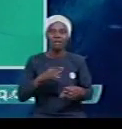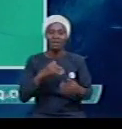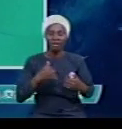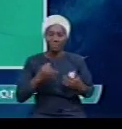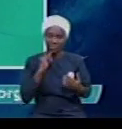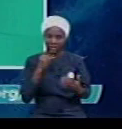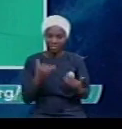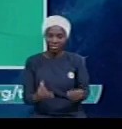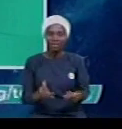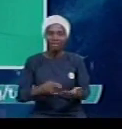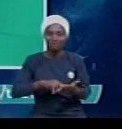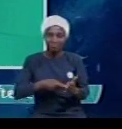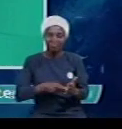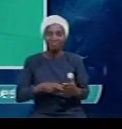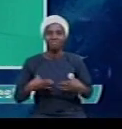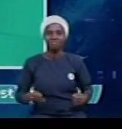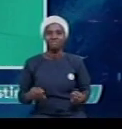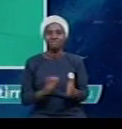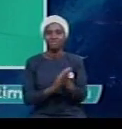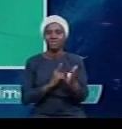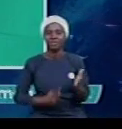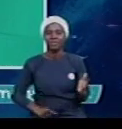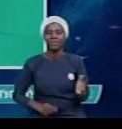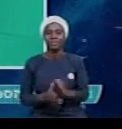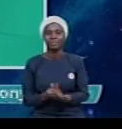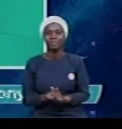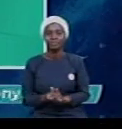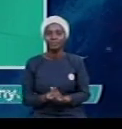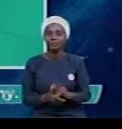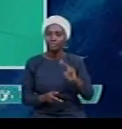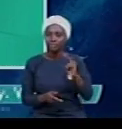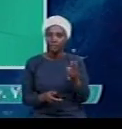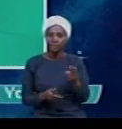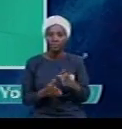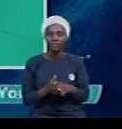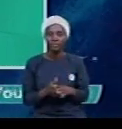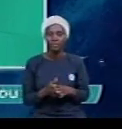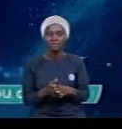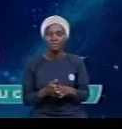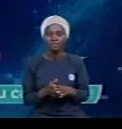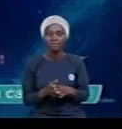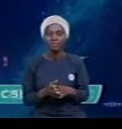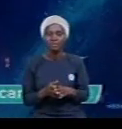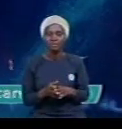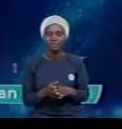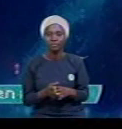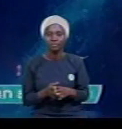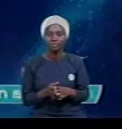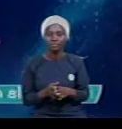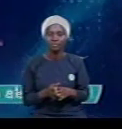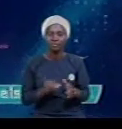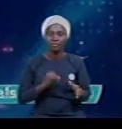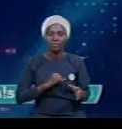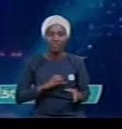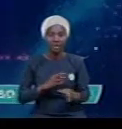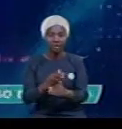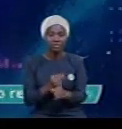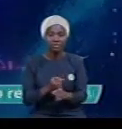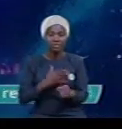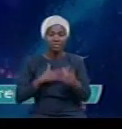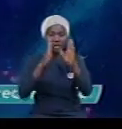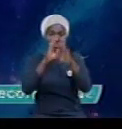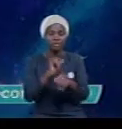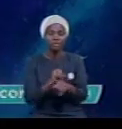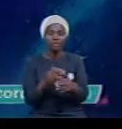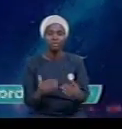Lord." From GS Facebook page, Faith Obati Milenyi says, "I just got my miracle now. I had